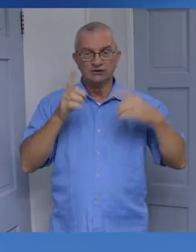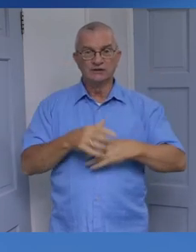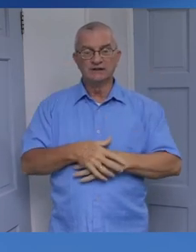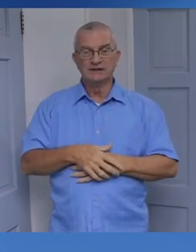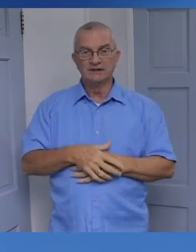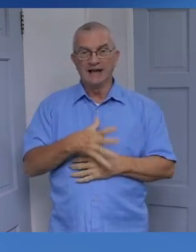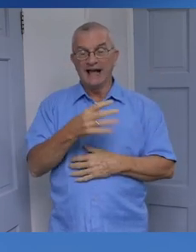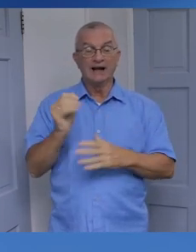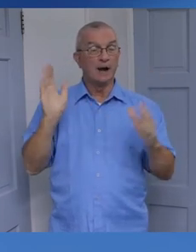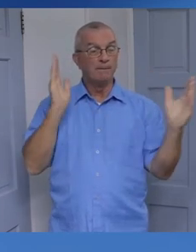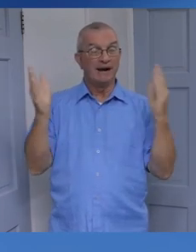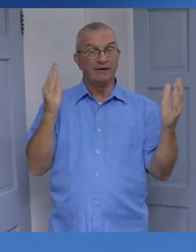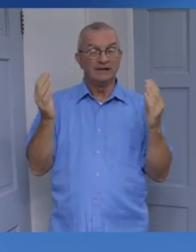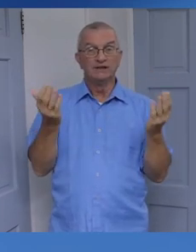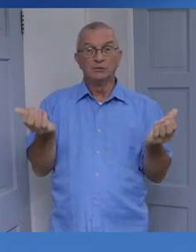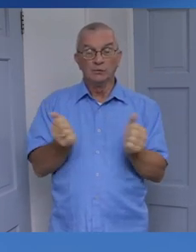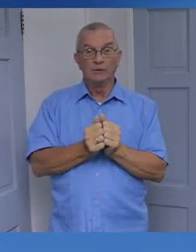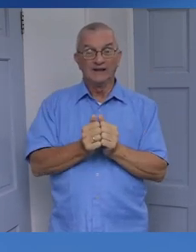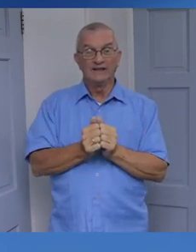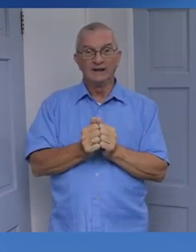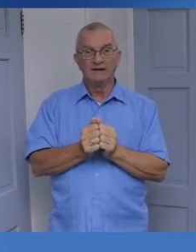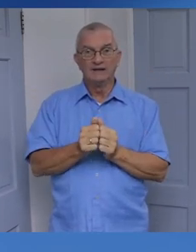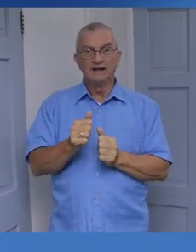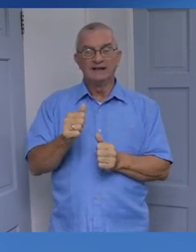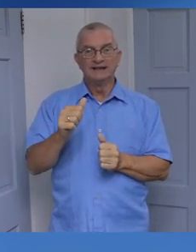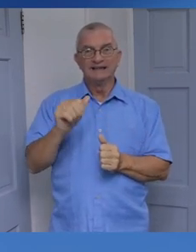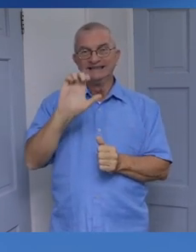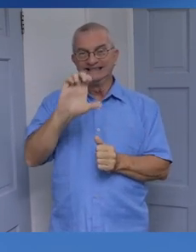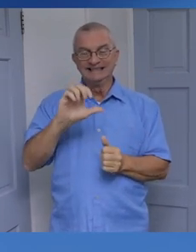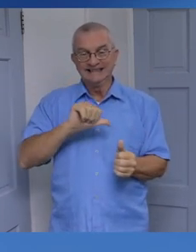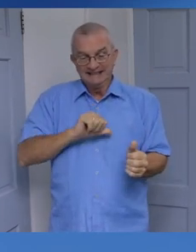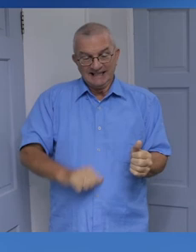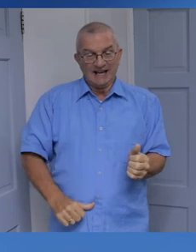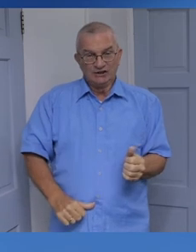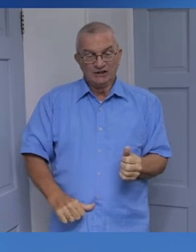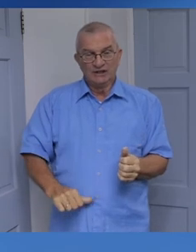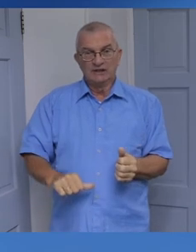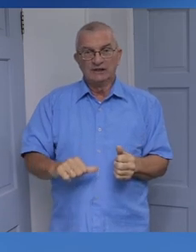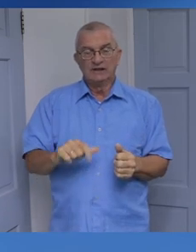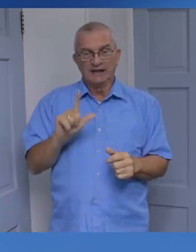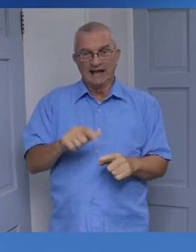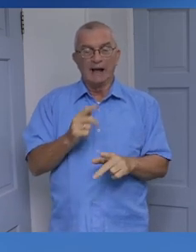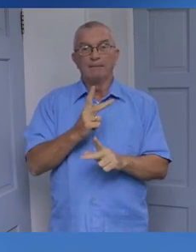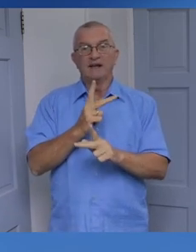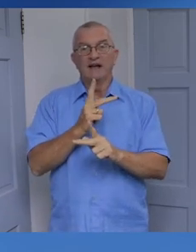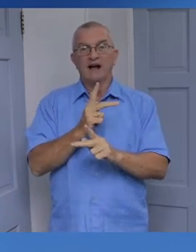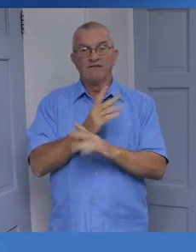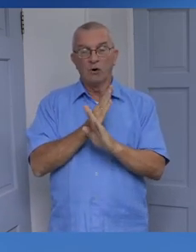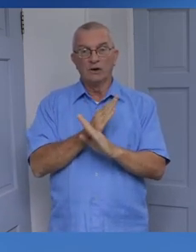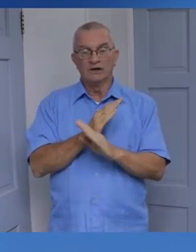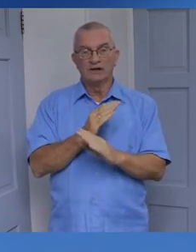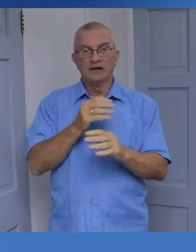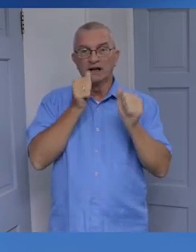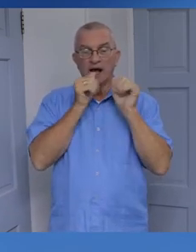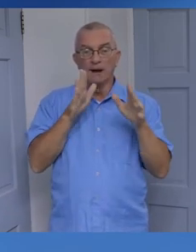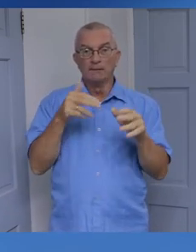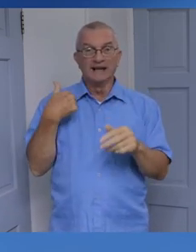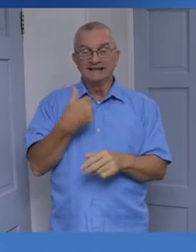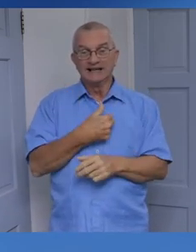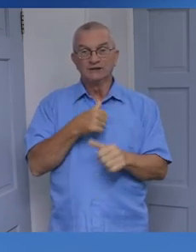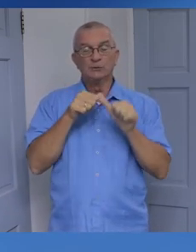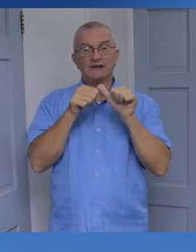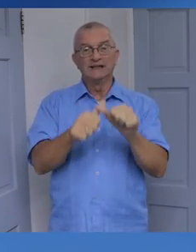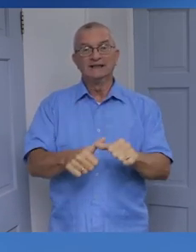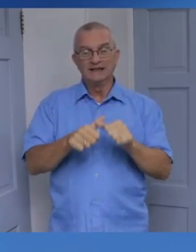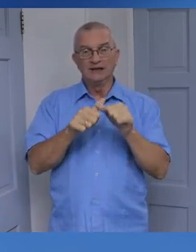of C-section that can be avoided. May God bless us as we continue to fight to save